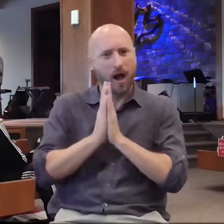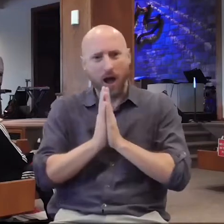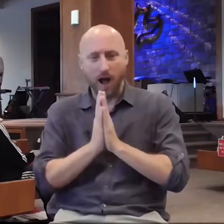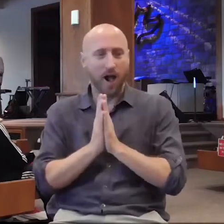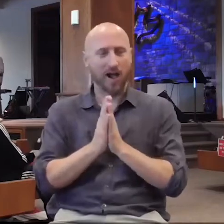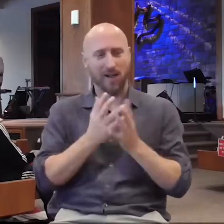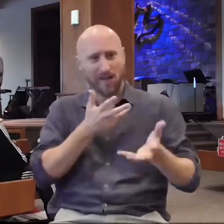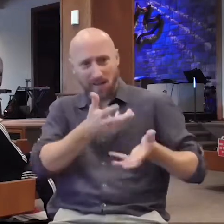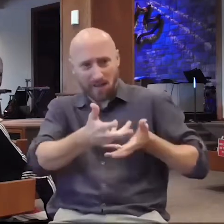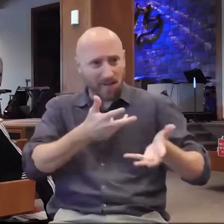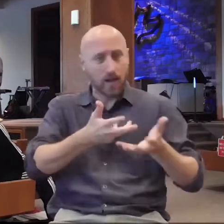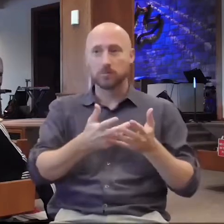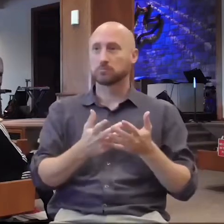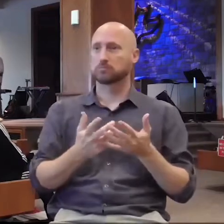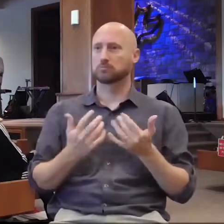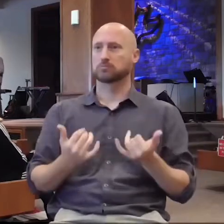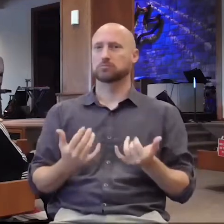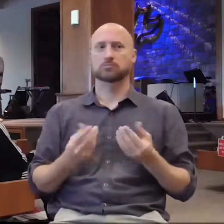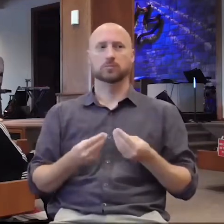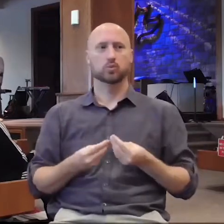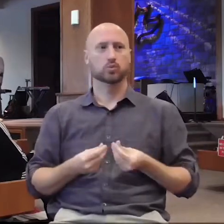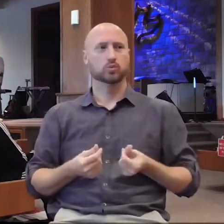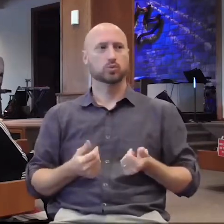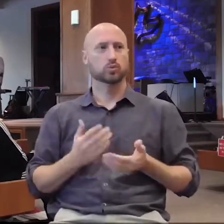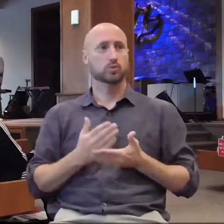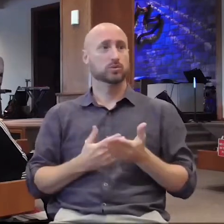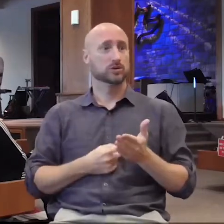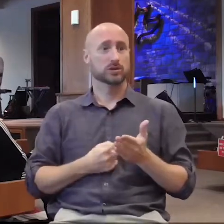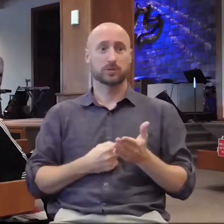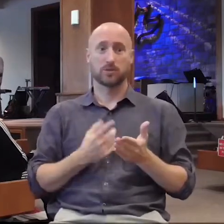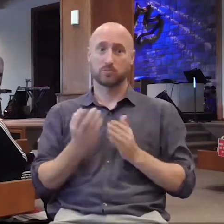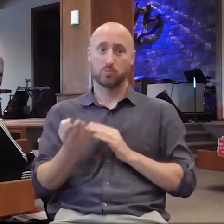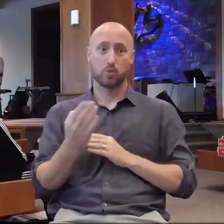Some mornings I wait for you and you never come.